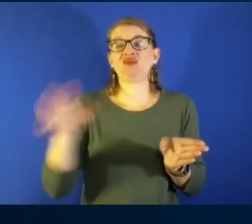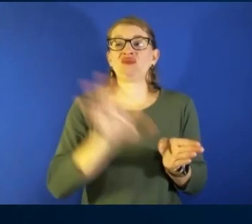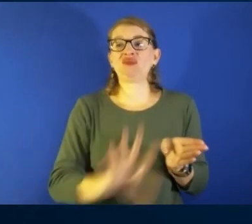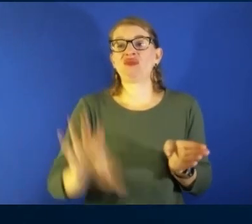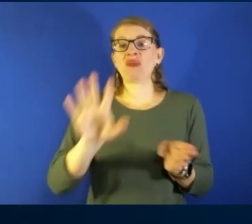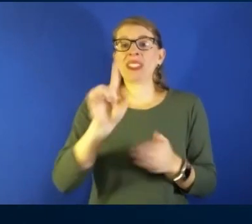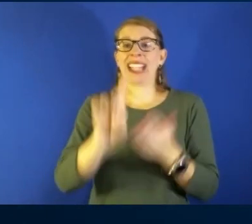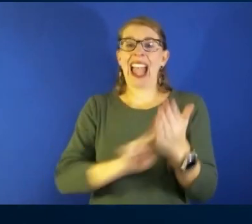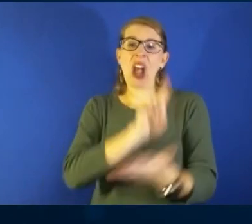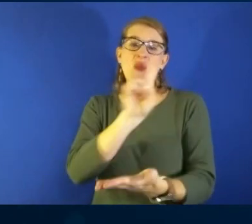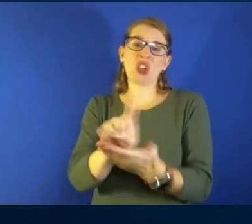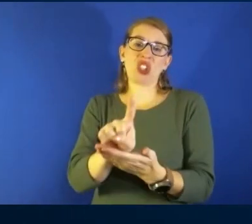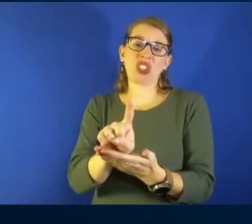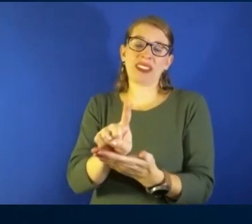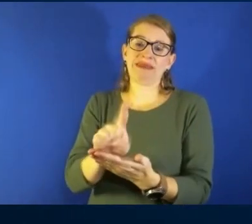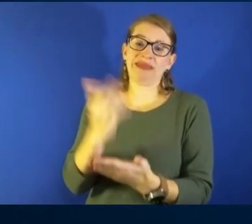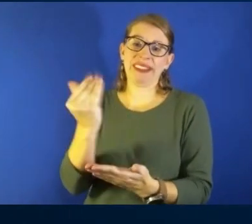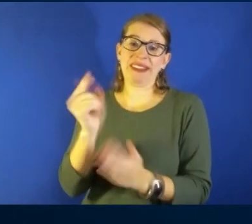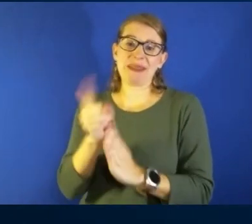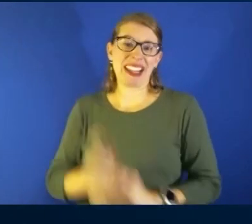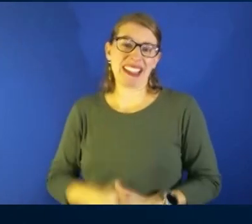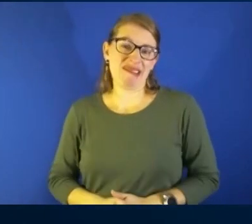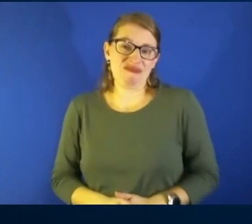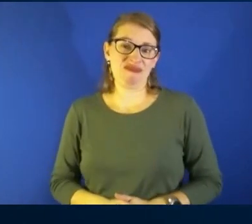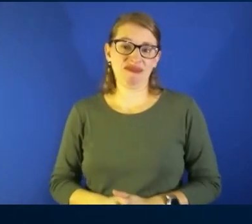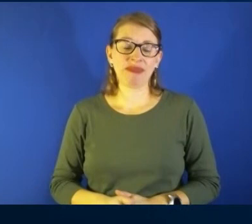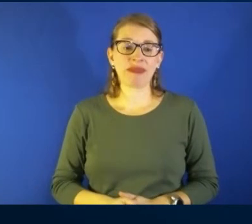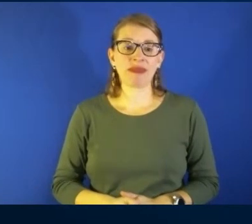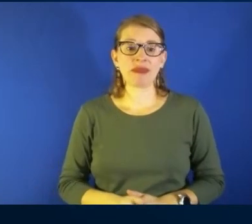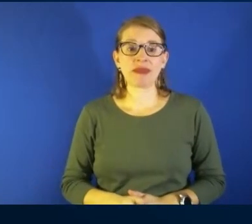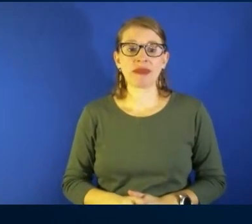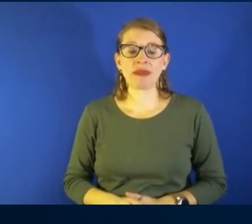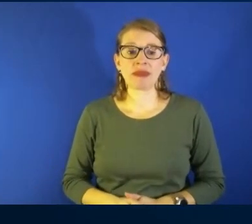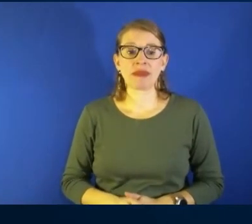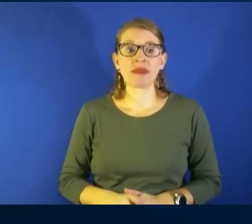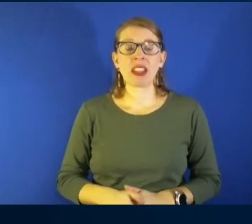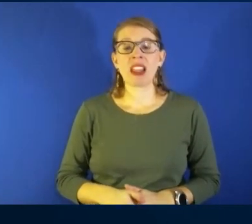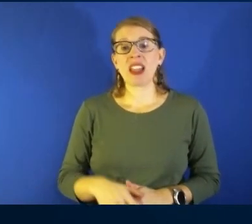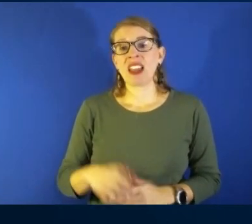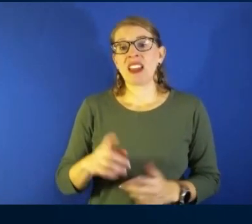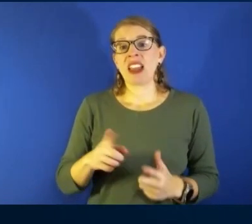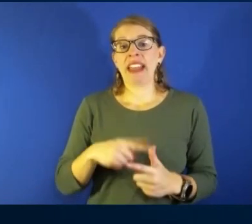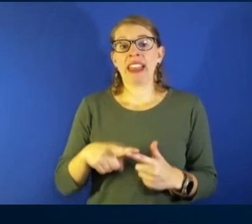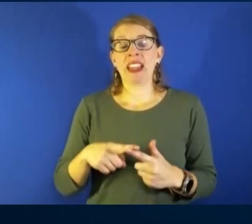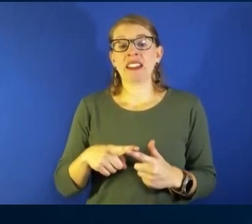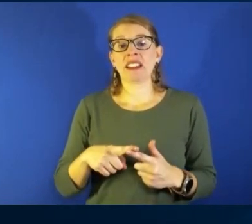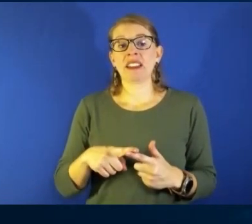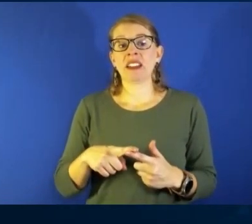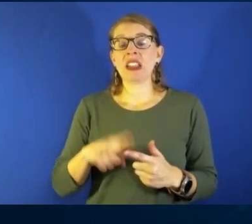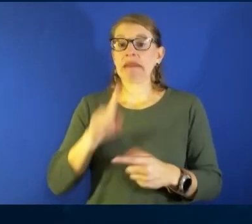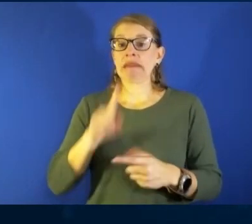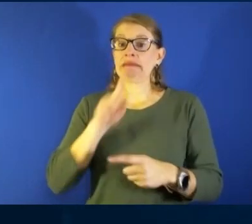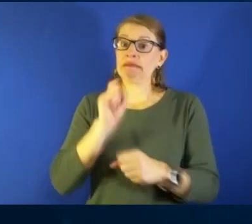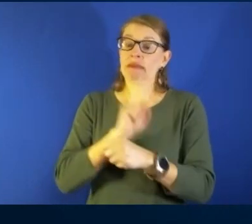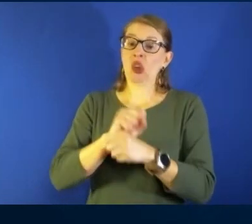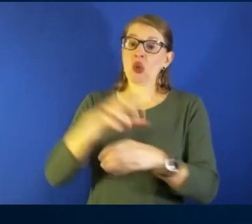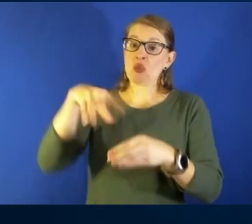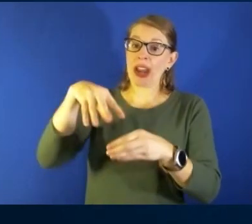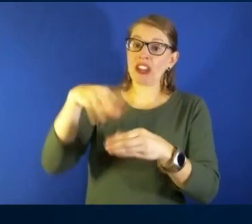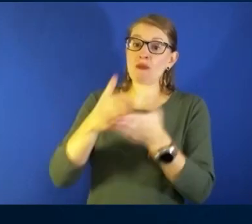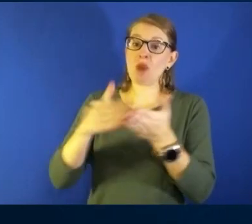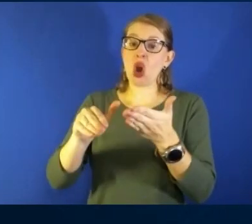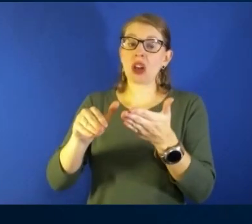and 15 minutes. Okay. Yeah. And then once the docs get in there, about a half hour? And about the actual radiation piece of it is going